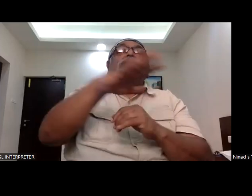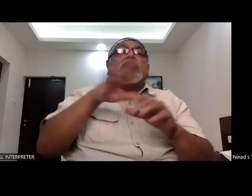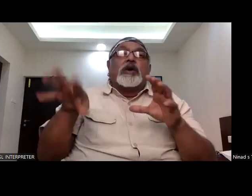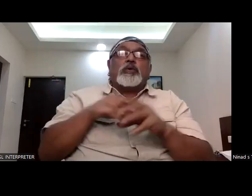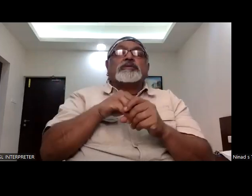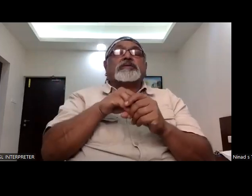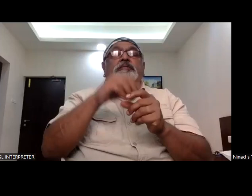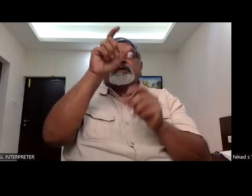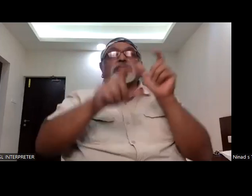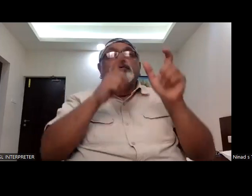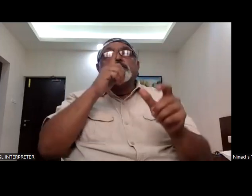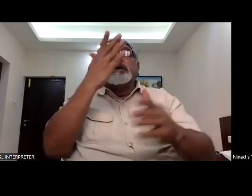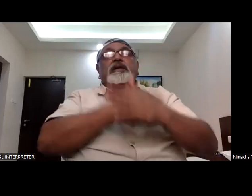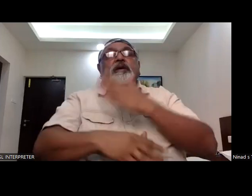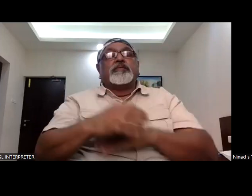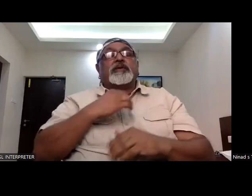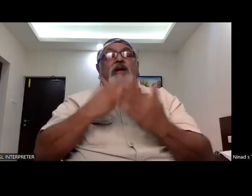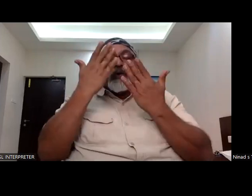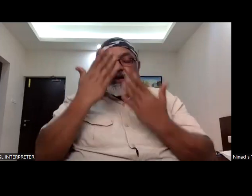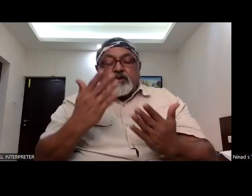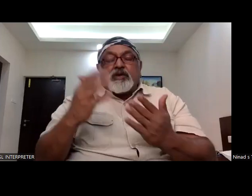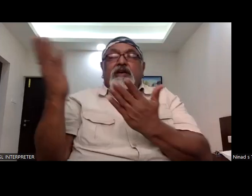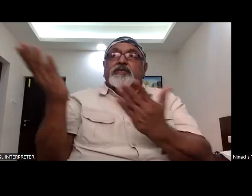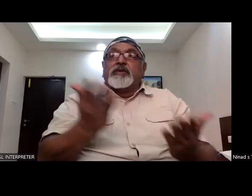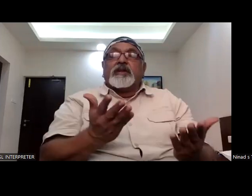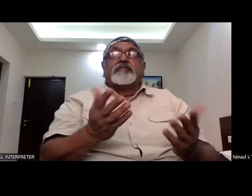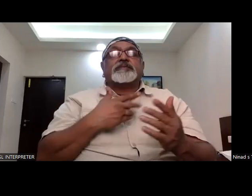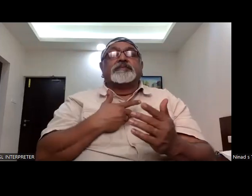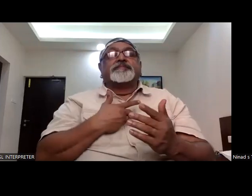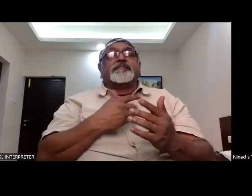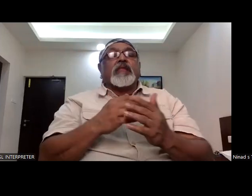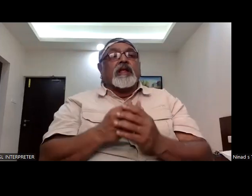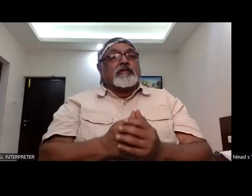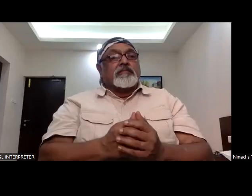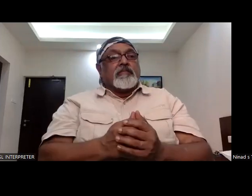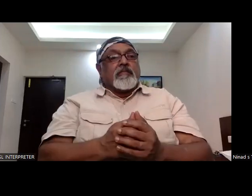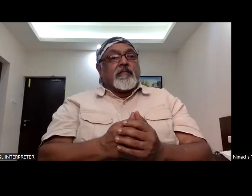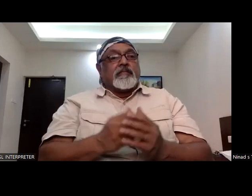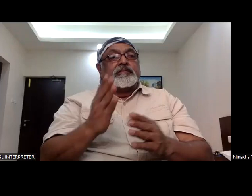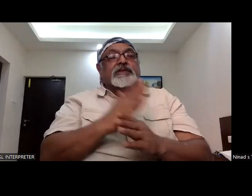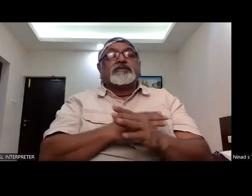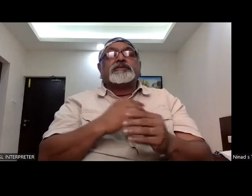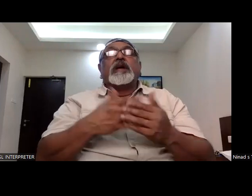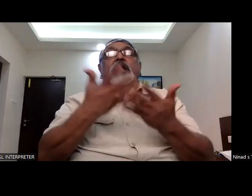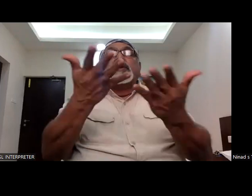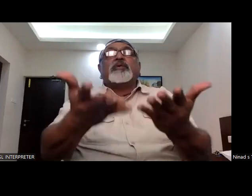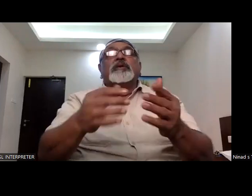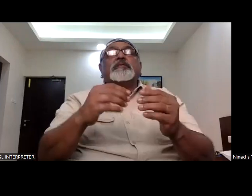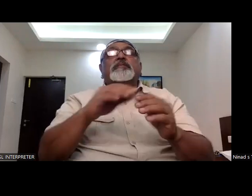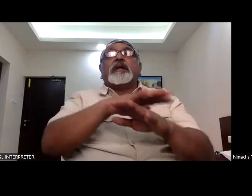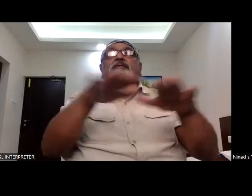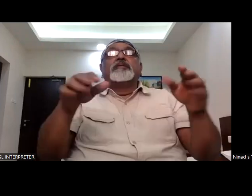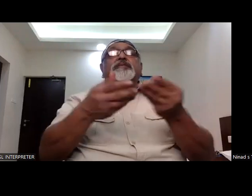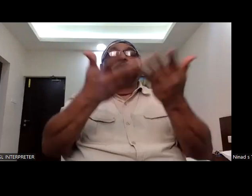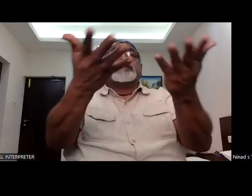disabilities. We are honored to have you here with us, ma'am. Before handing over the platform to you, I'd like to